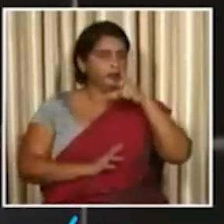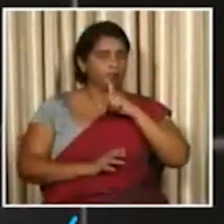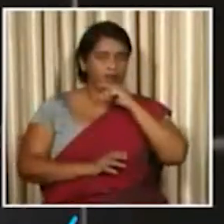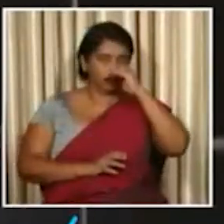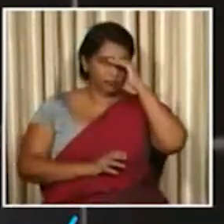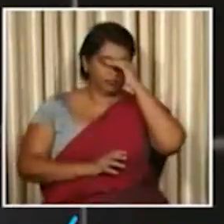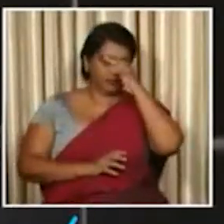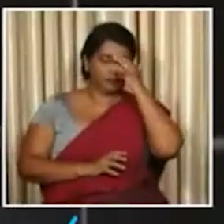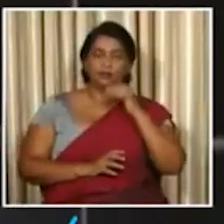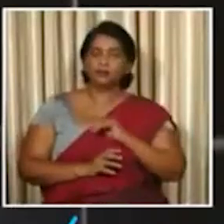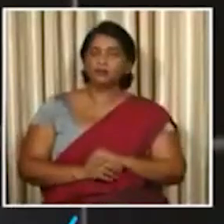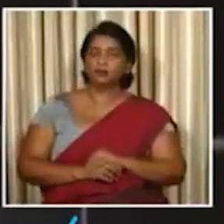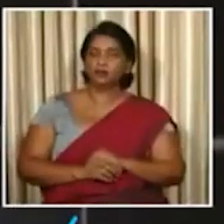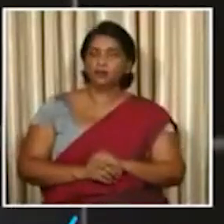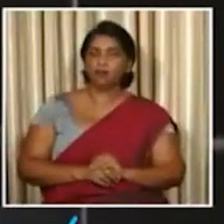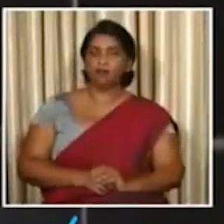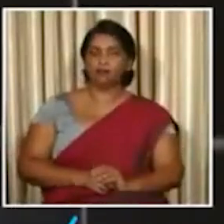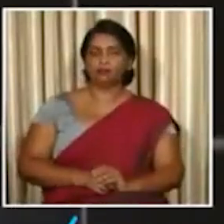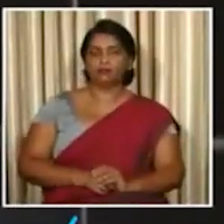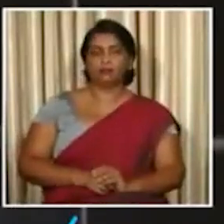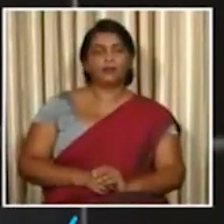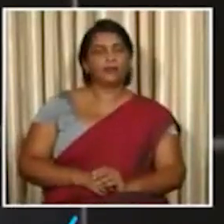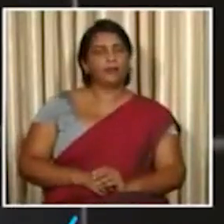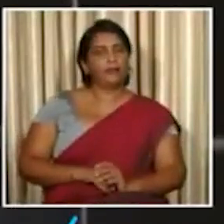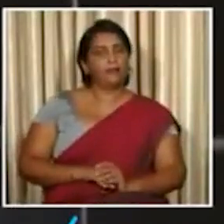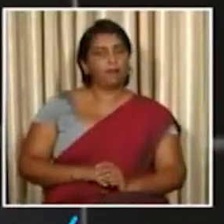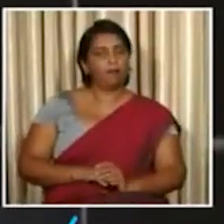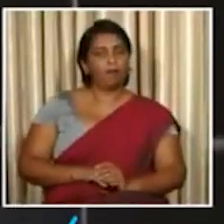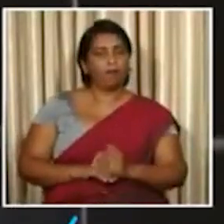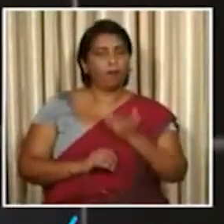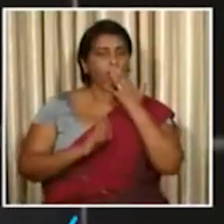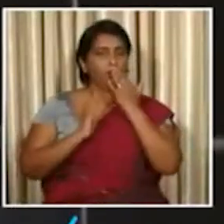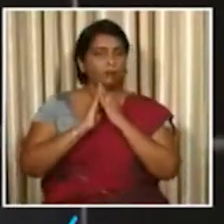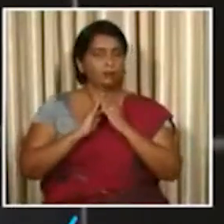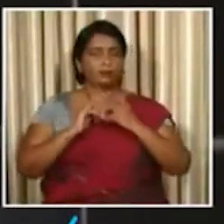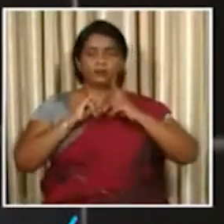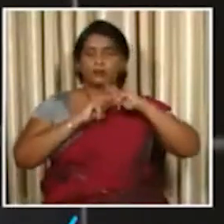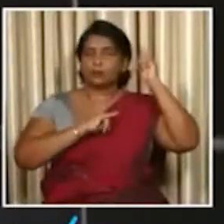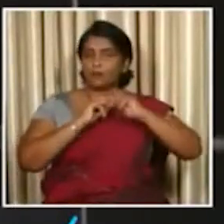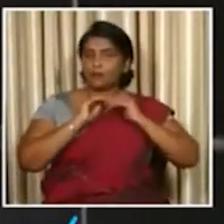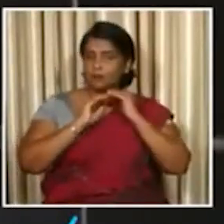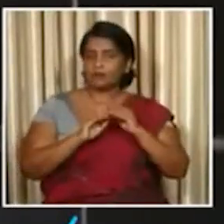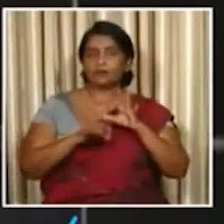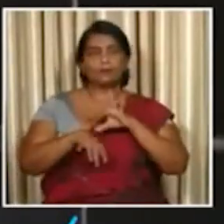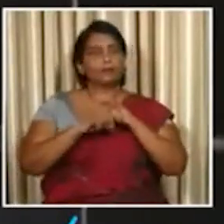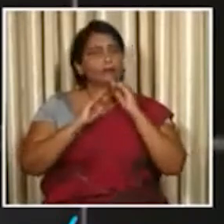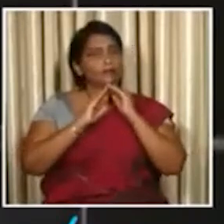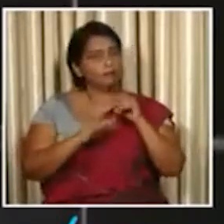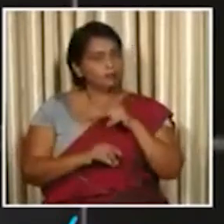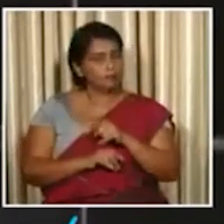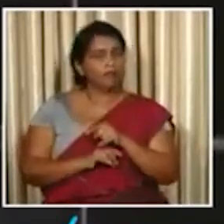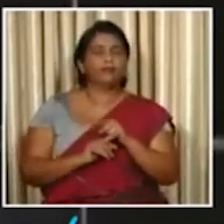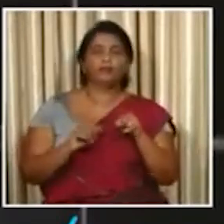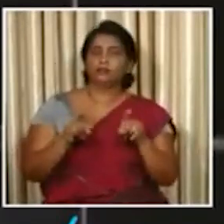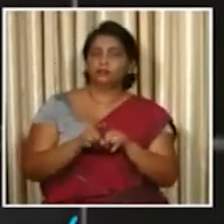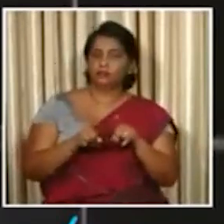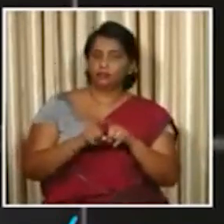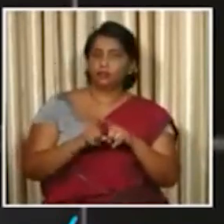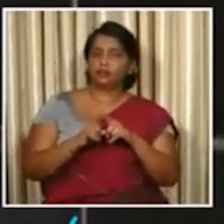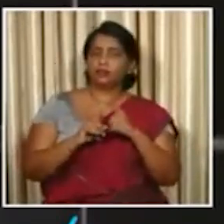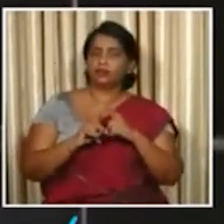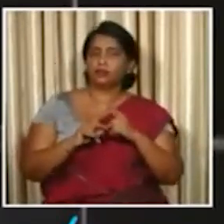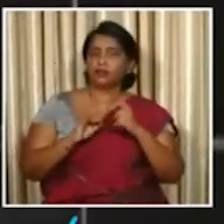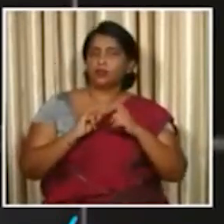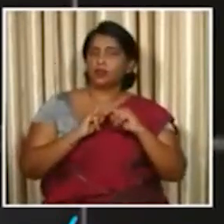homes, hospitals, schools, universities and UN facilities continues to escalate. It